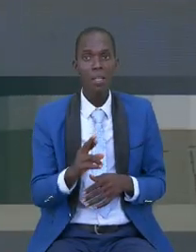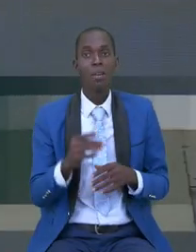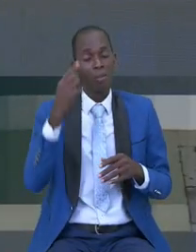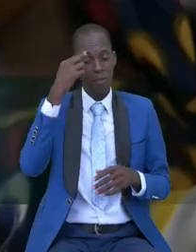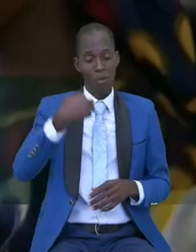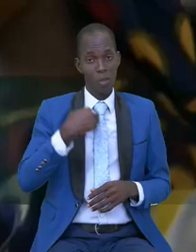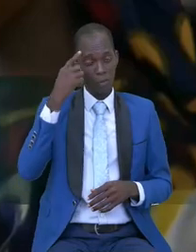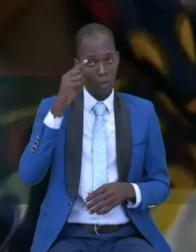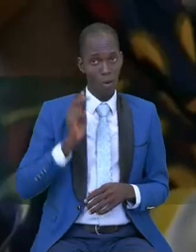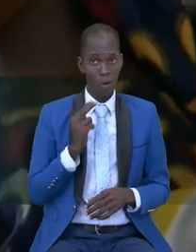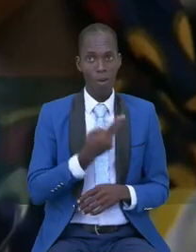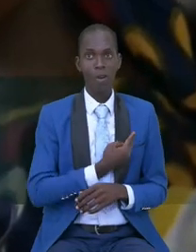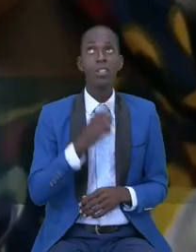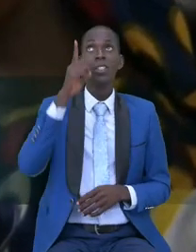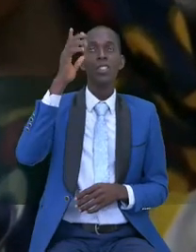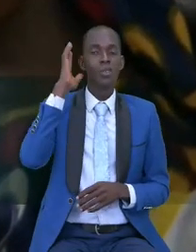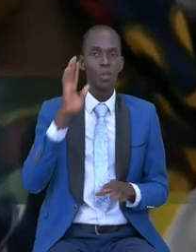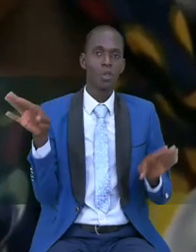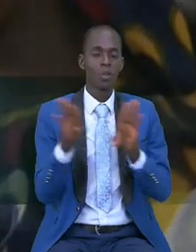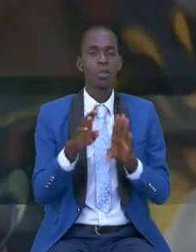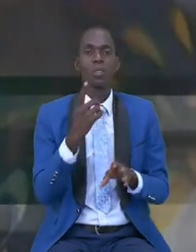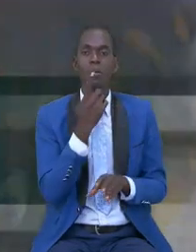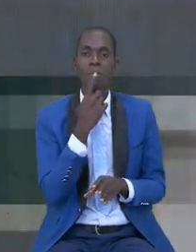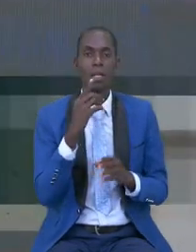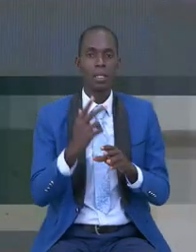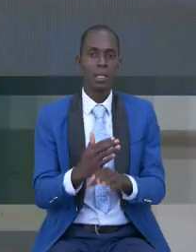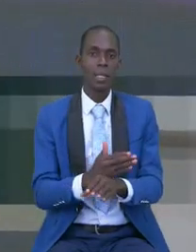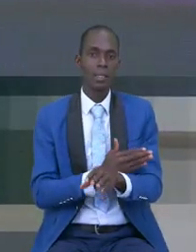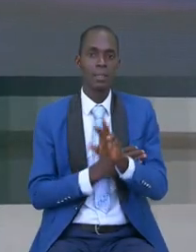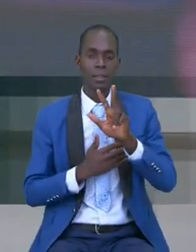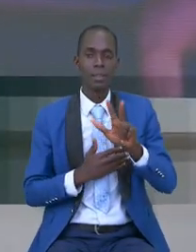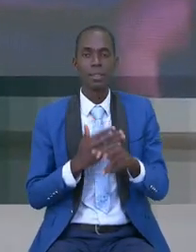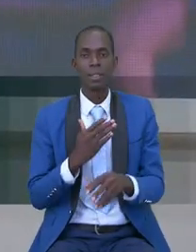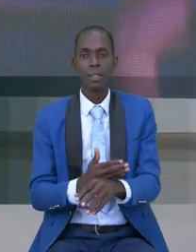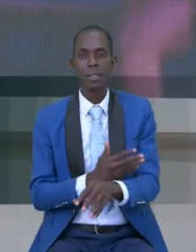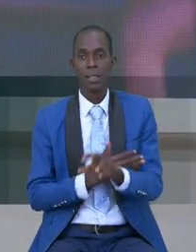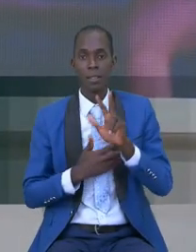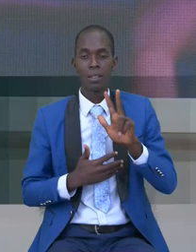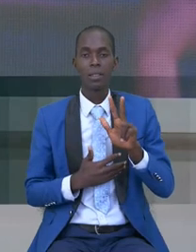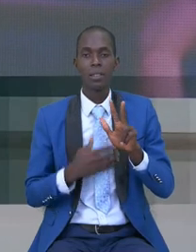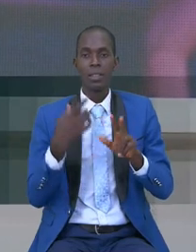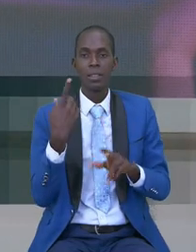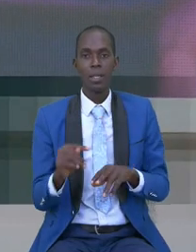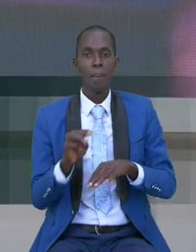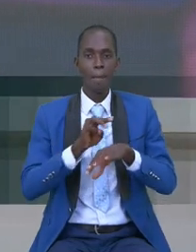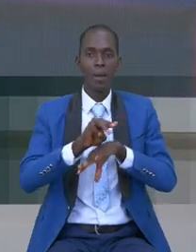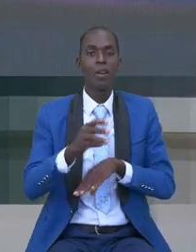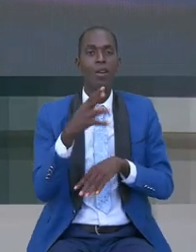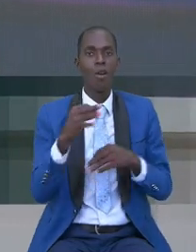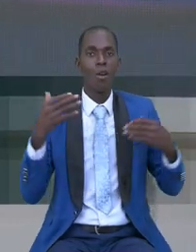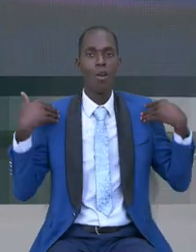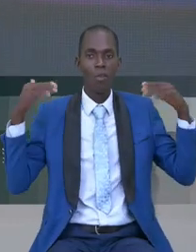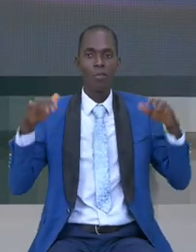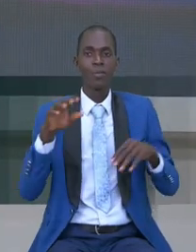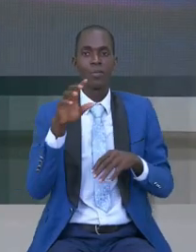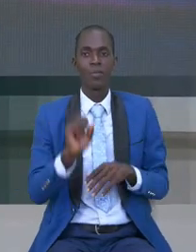their mouths. Look at number three here. Number three, the ministry of